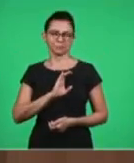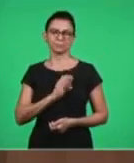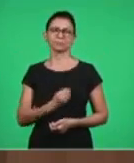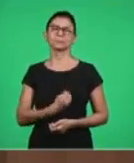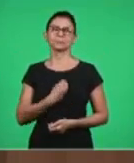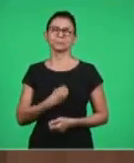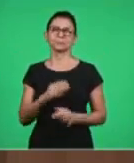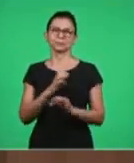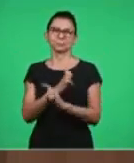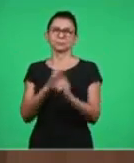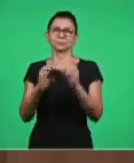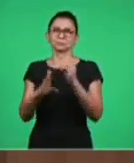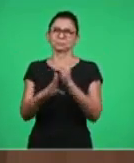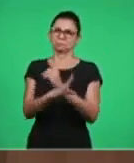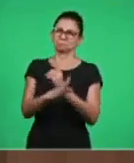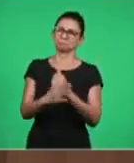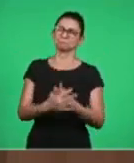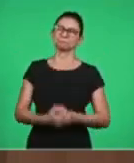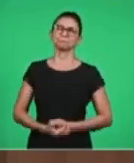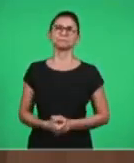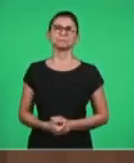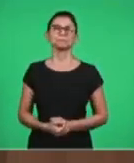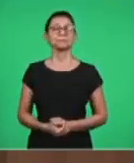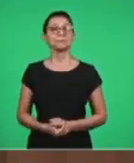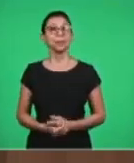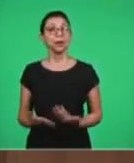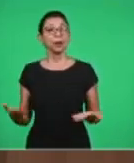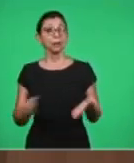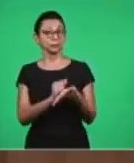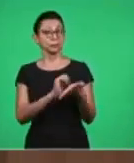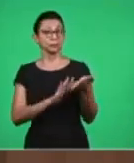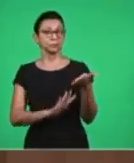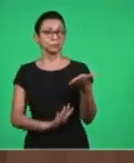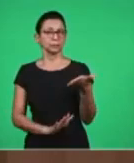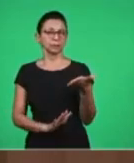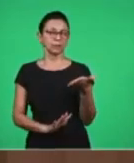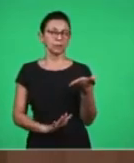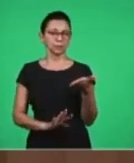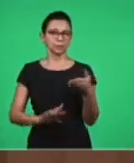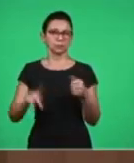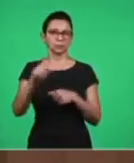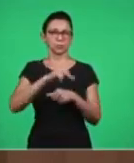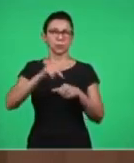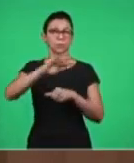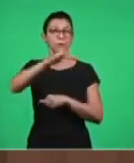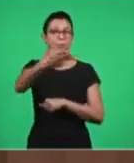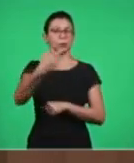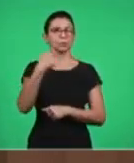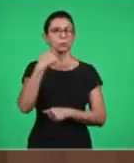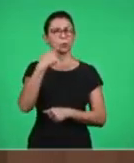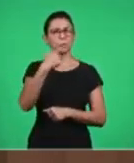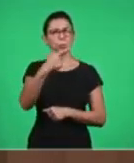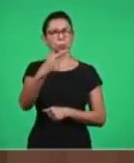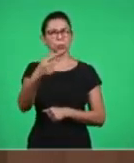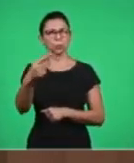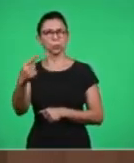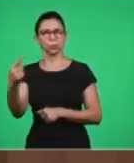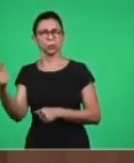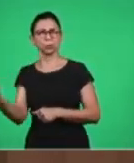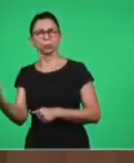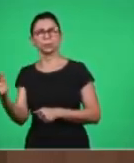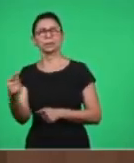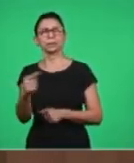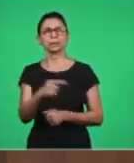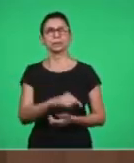are participating with us on this Sunday school. My brethren, our activity abroad throughout this week,